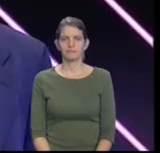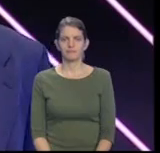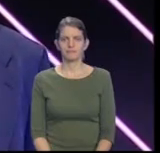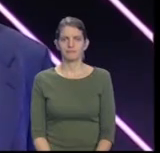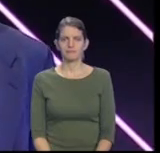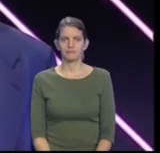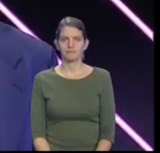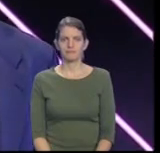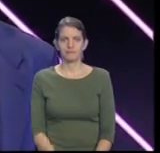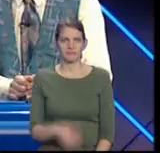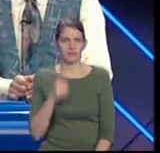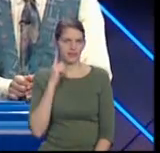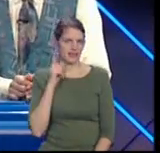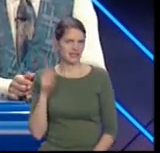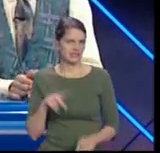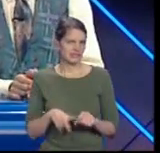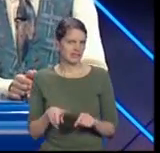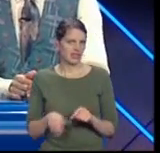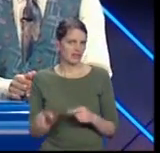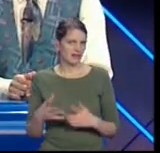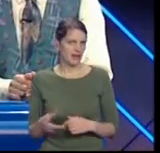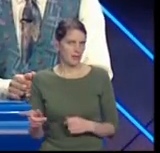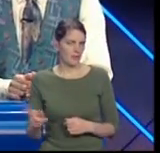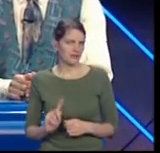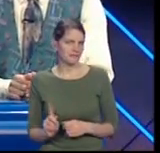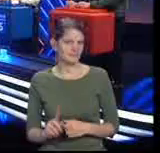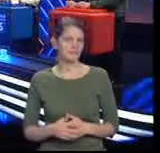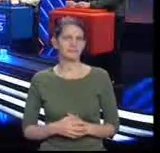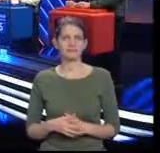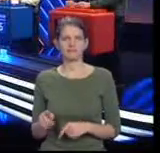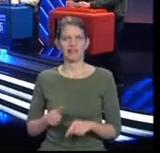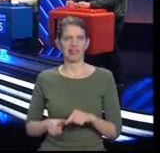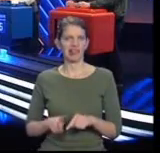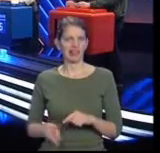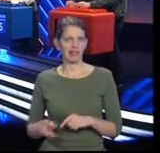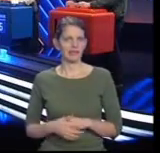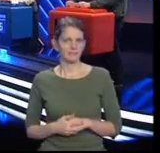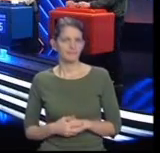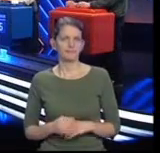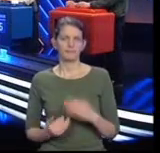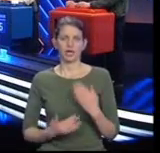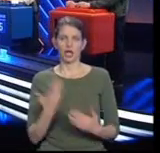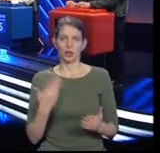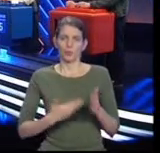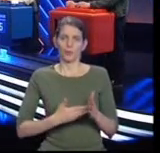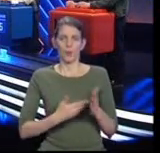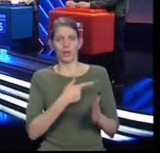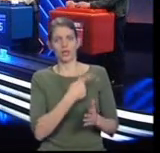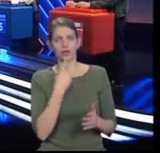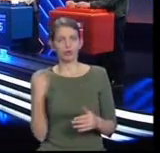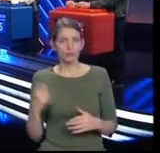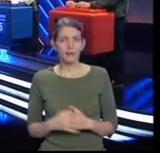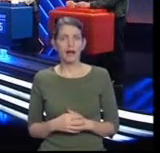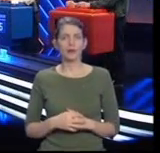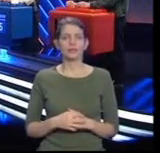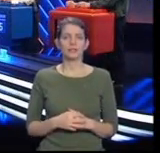I think he's taking the mickey now, do you? I think he's taking the mickey. You get a brand new bonus. The new bonus is worth 100 now, Gavin. So take away what it's